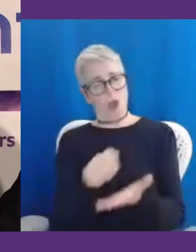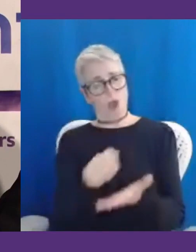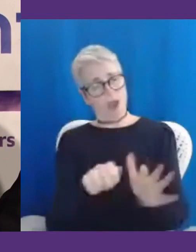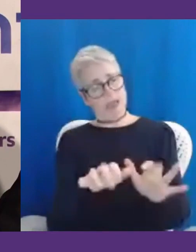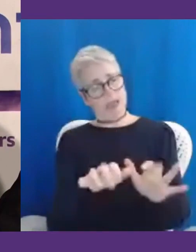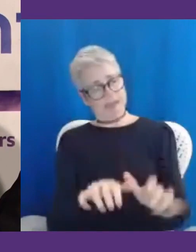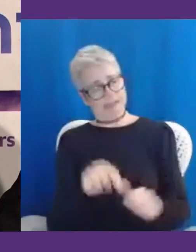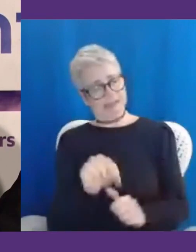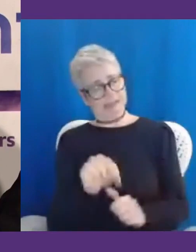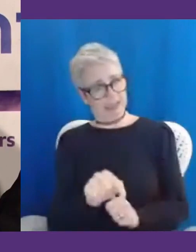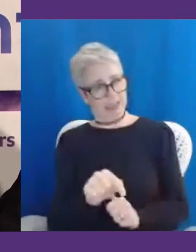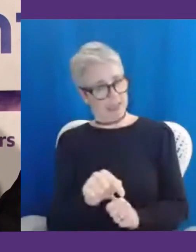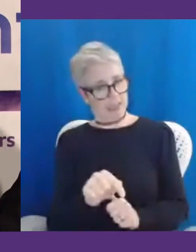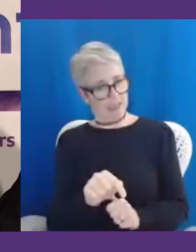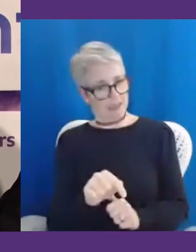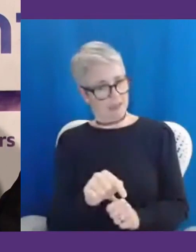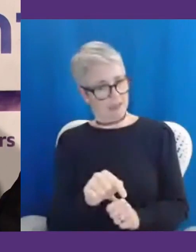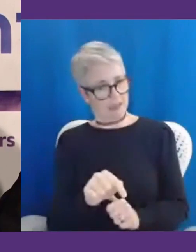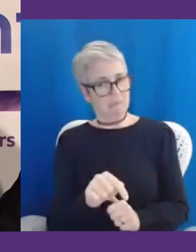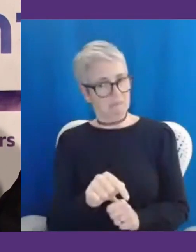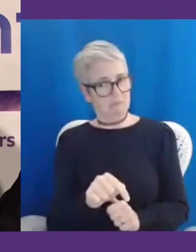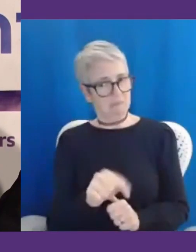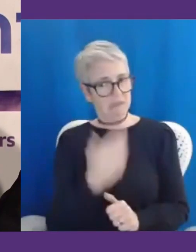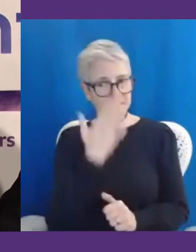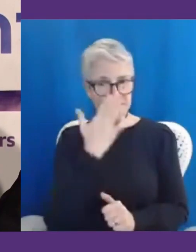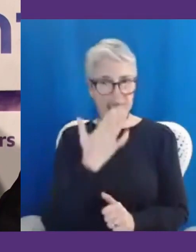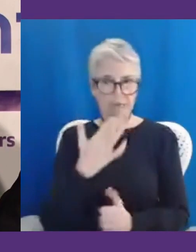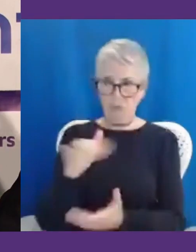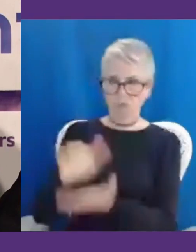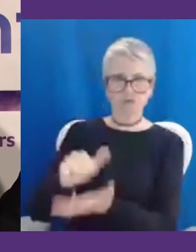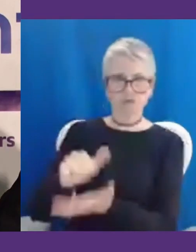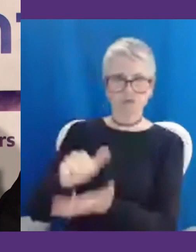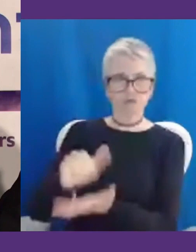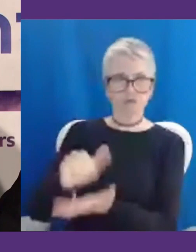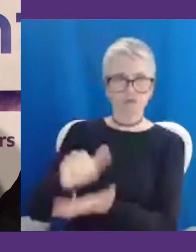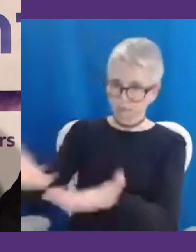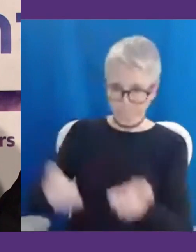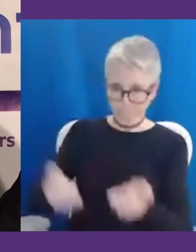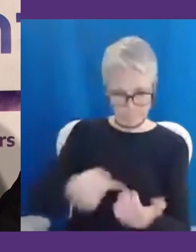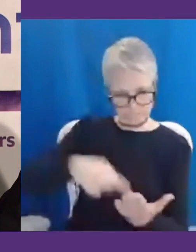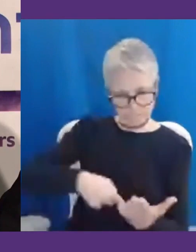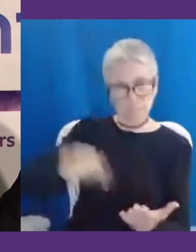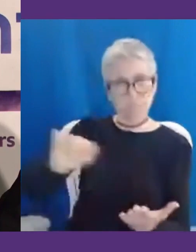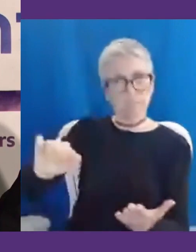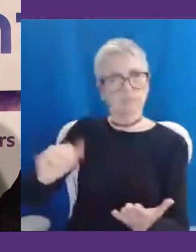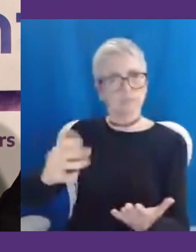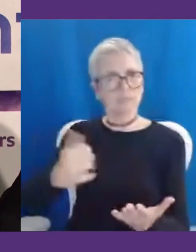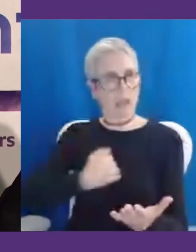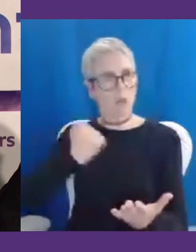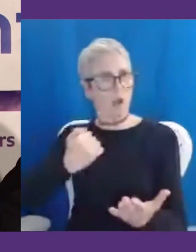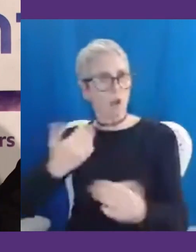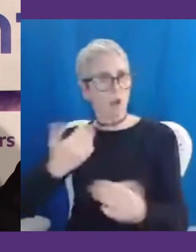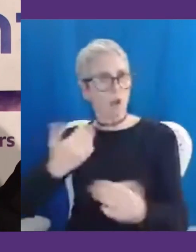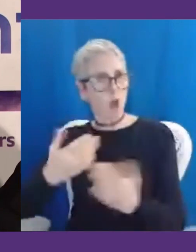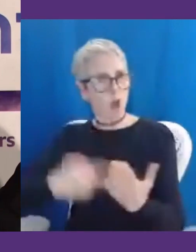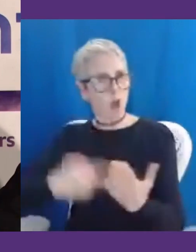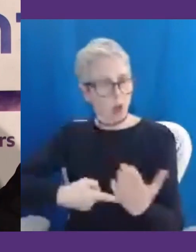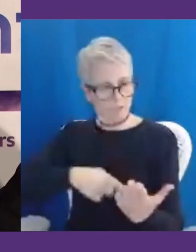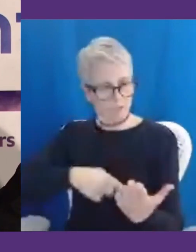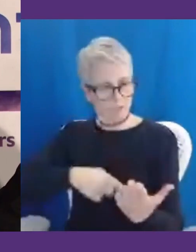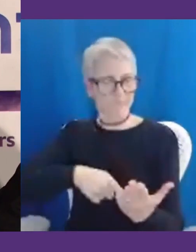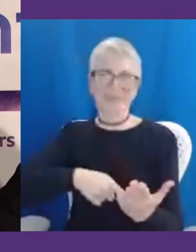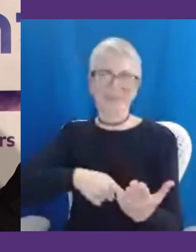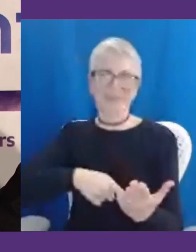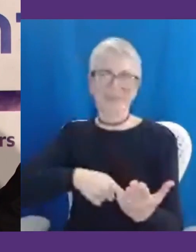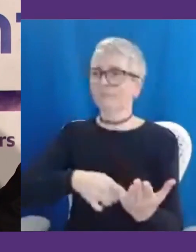they really welcomed it, because their tool is language, their tool is writing, and they wanted to